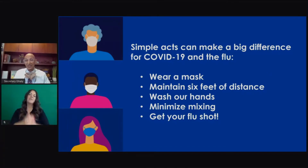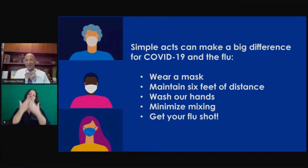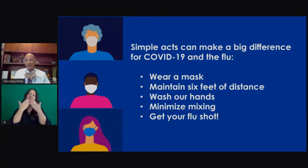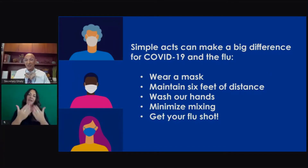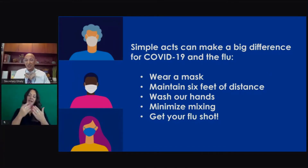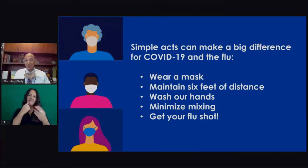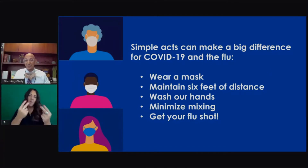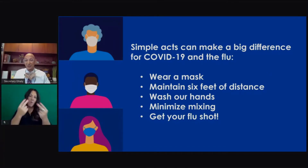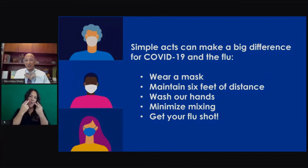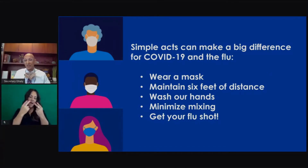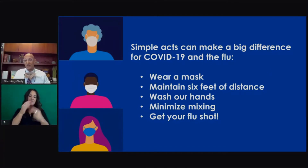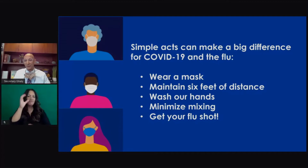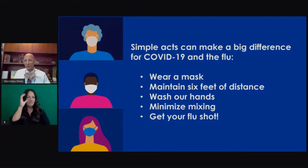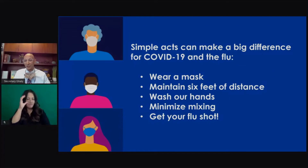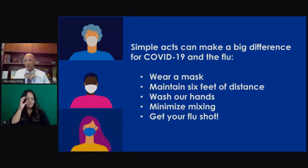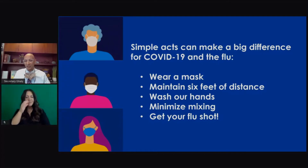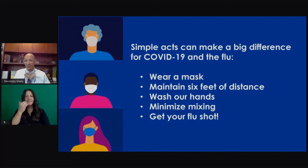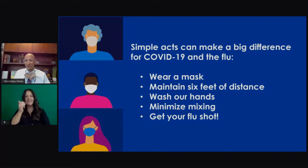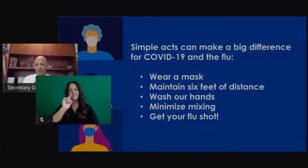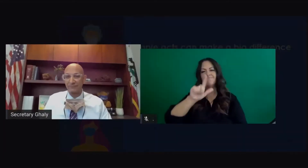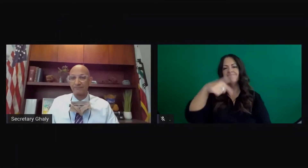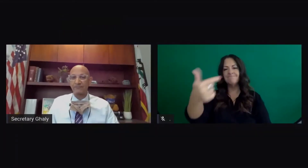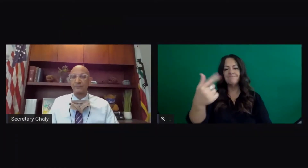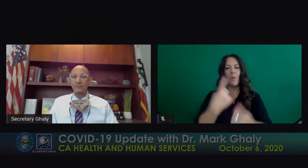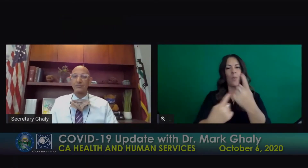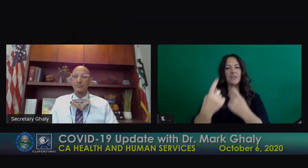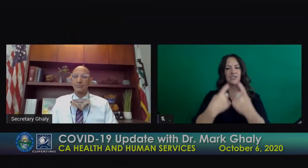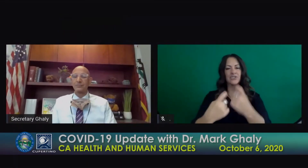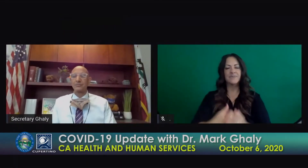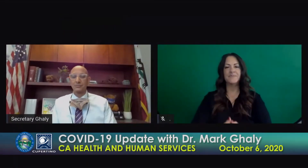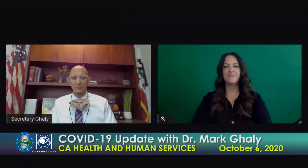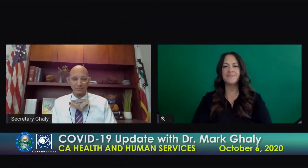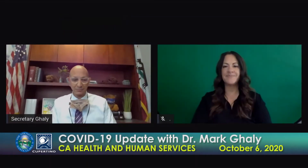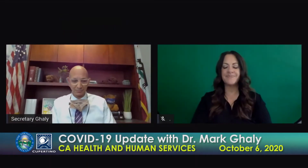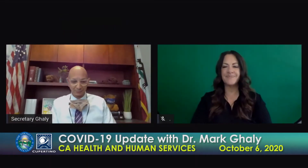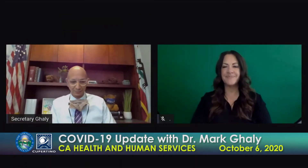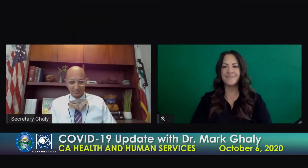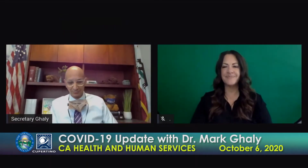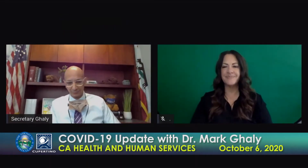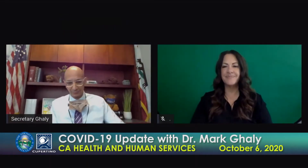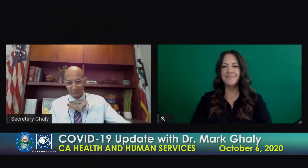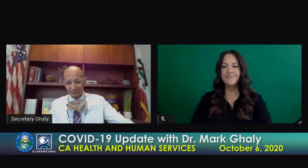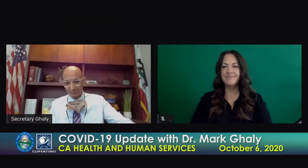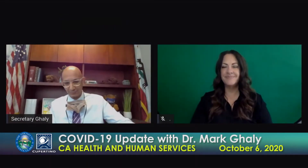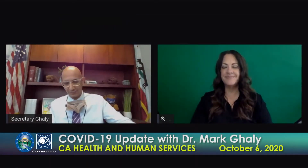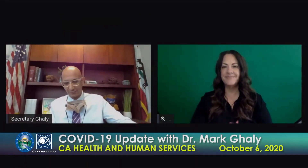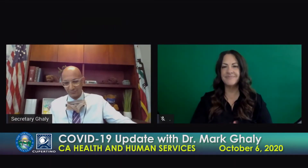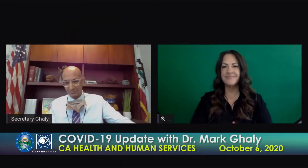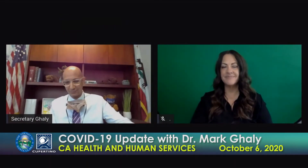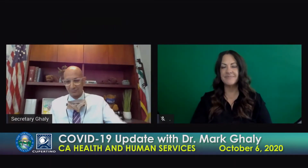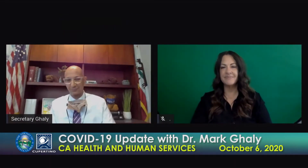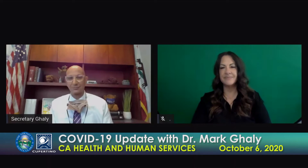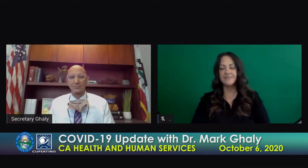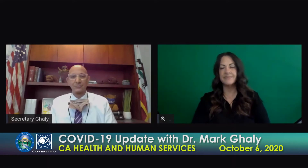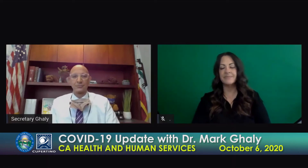tuning in, and I'll turn it over to the first question. Samantha Young, Kaiser Health News.